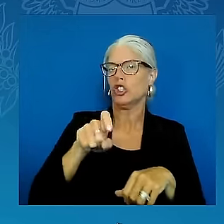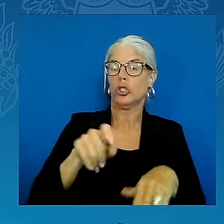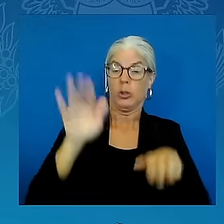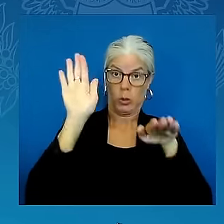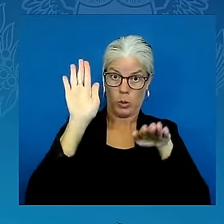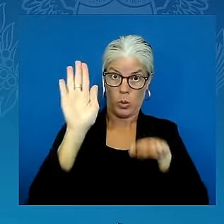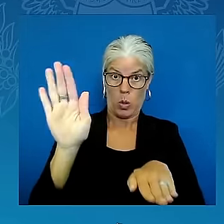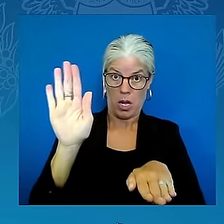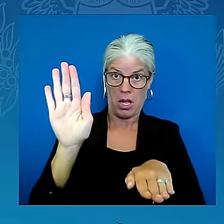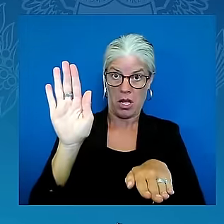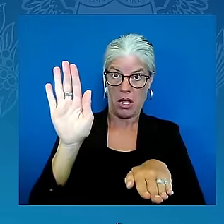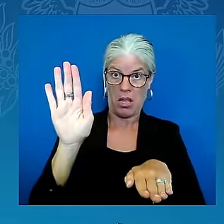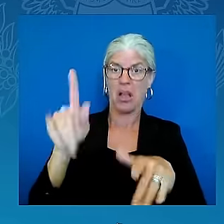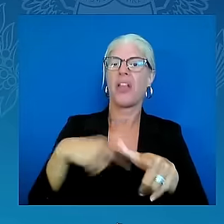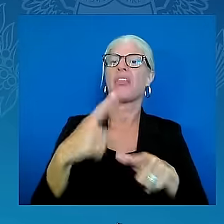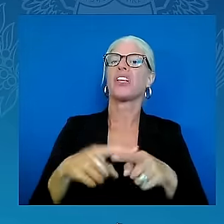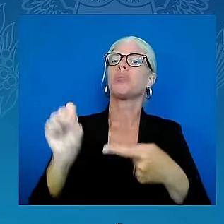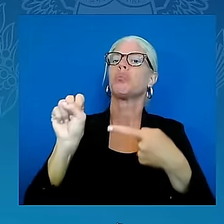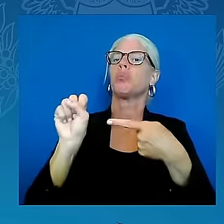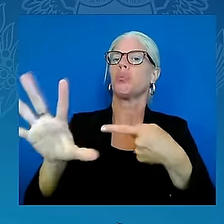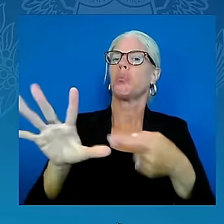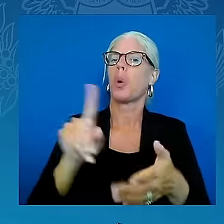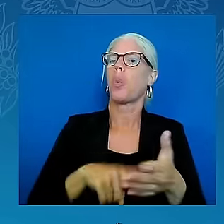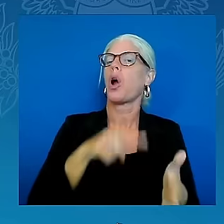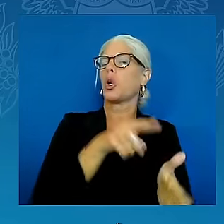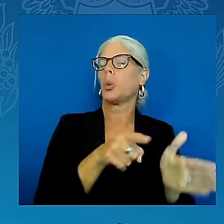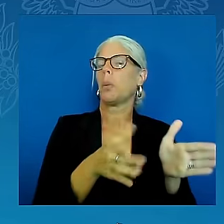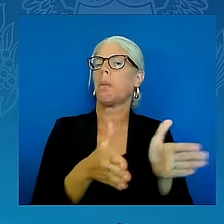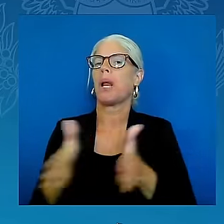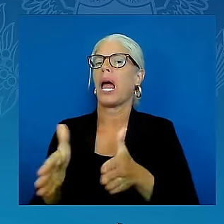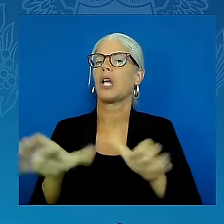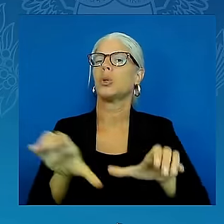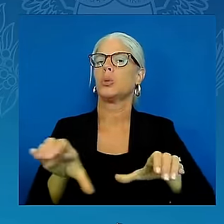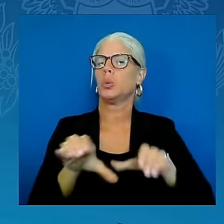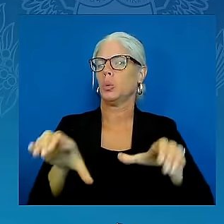members of Congress, we are here to make change."